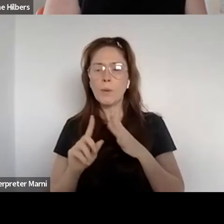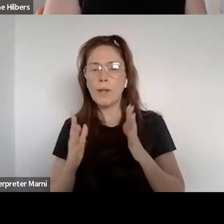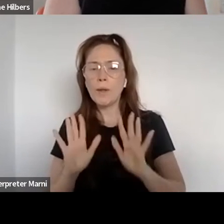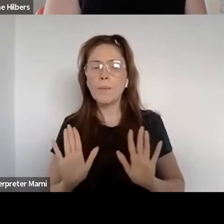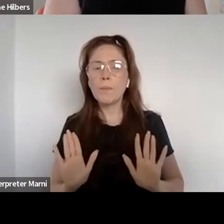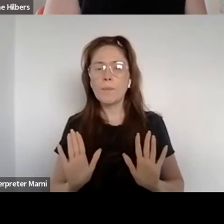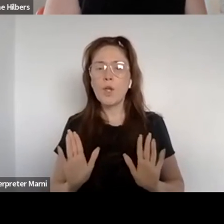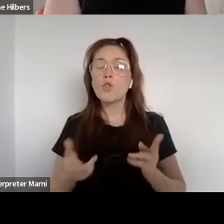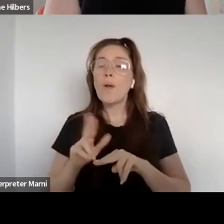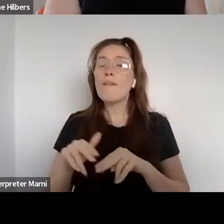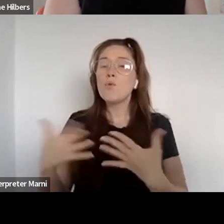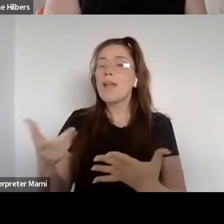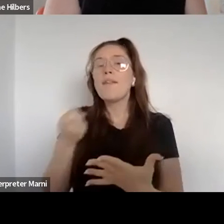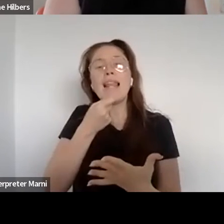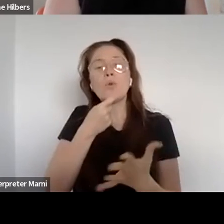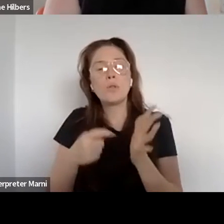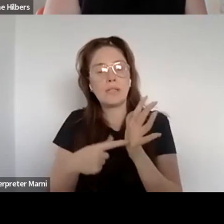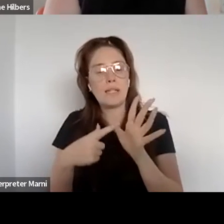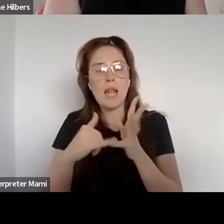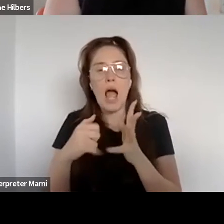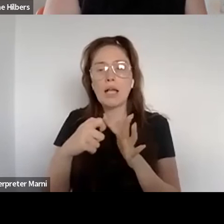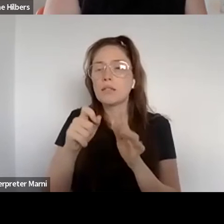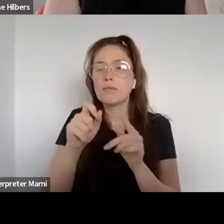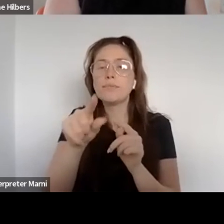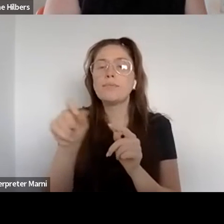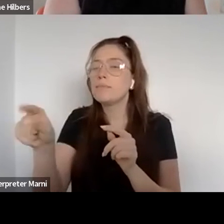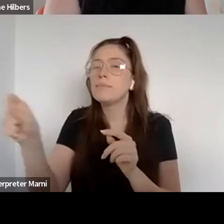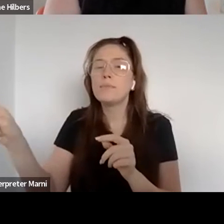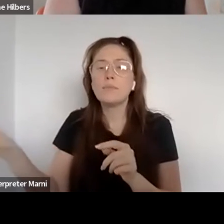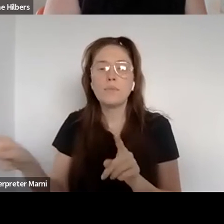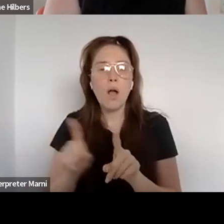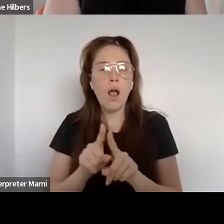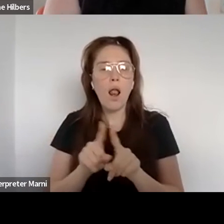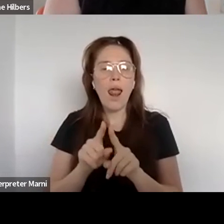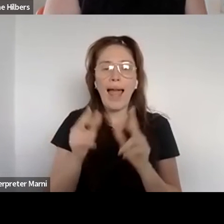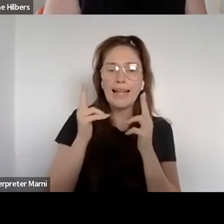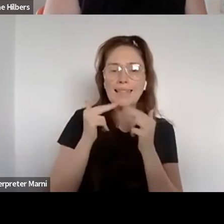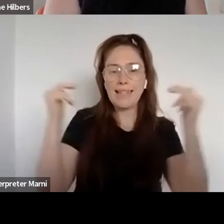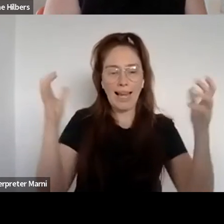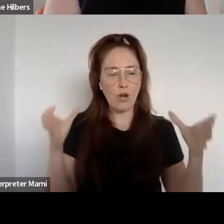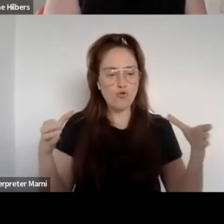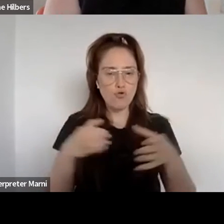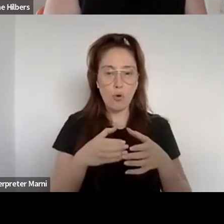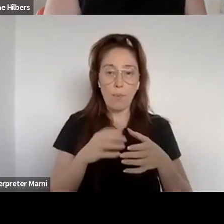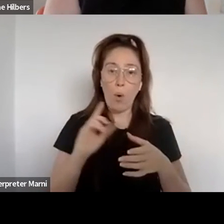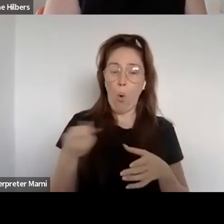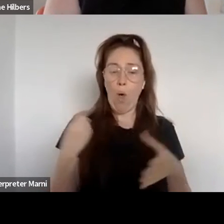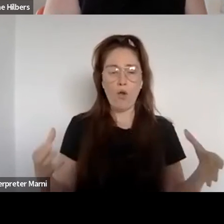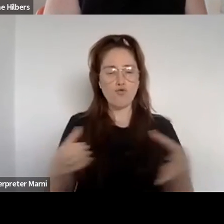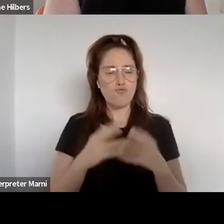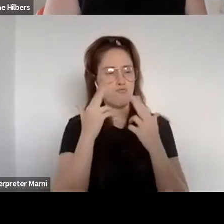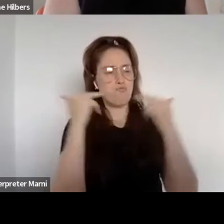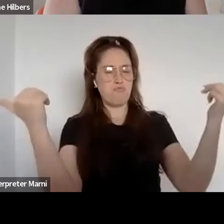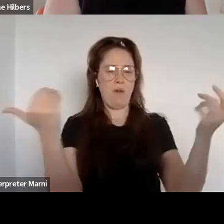tasks, they're much more confident. It's the best analogy is probably a choir. They can sing in a choir quite comfortably, but they would never stand on a stage